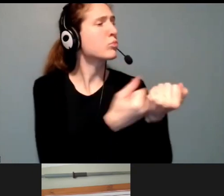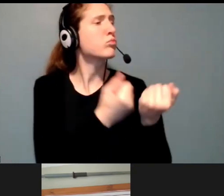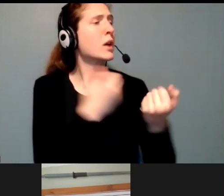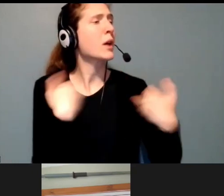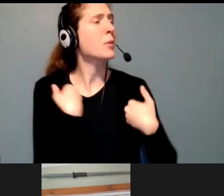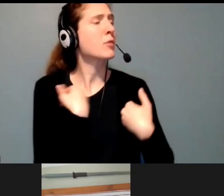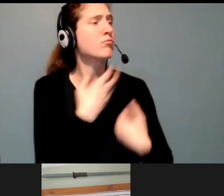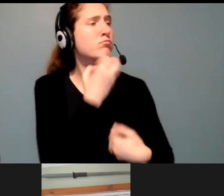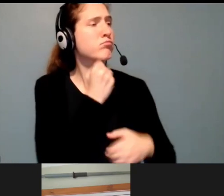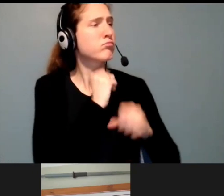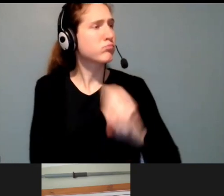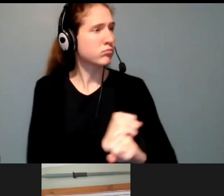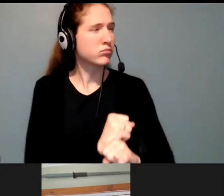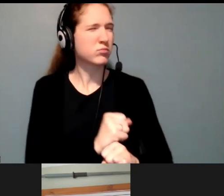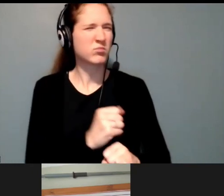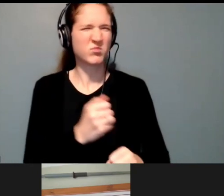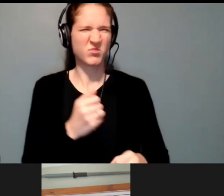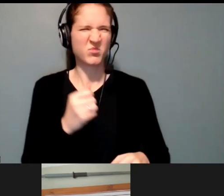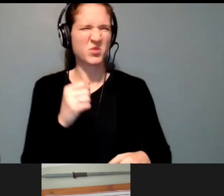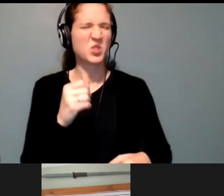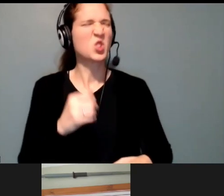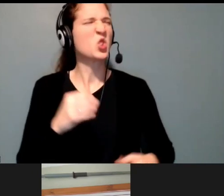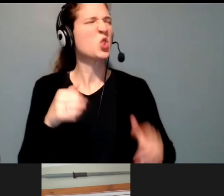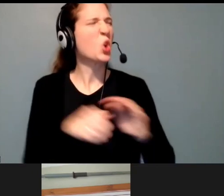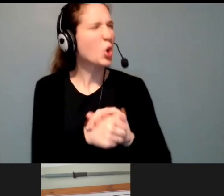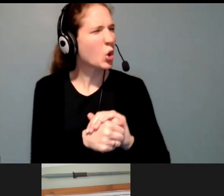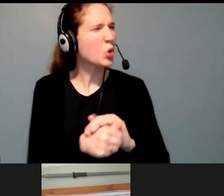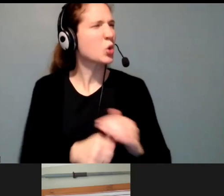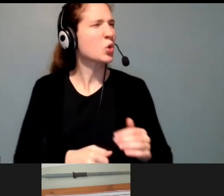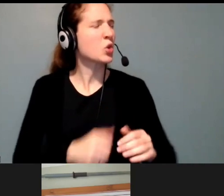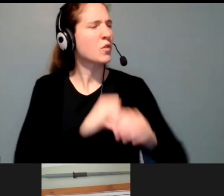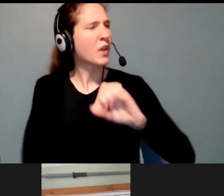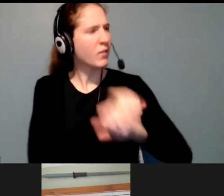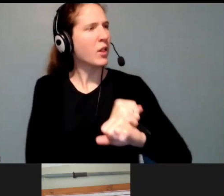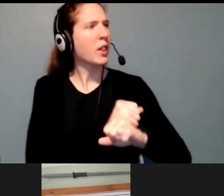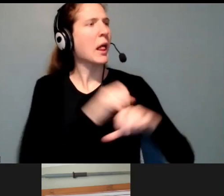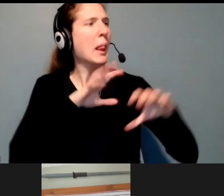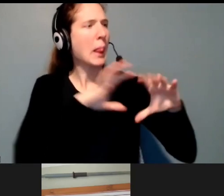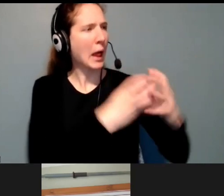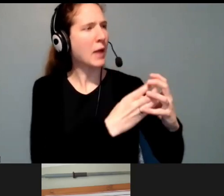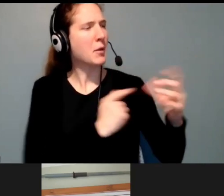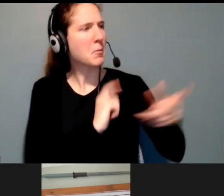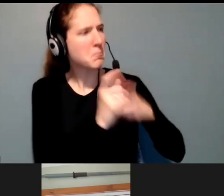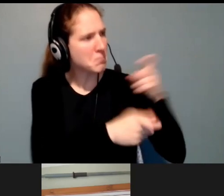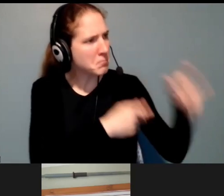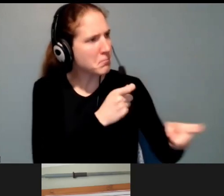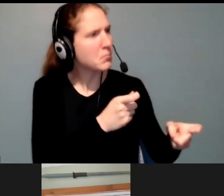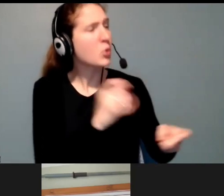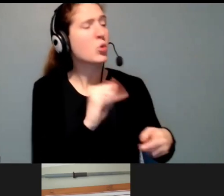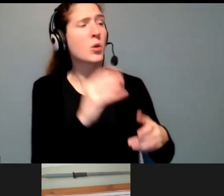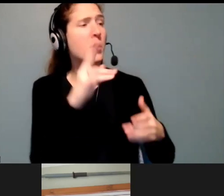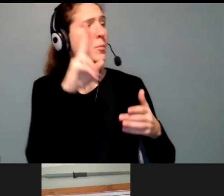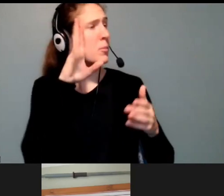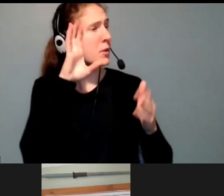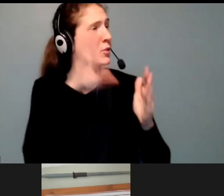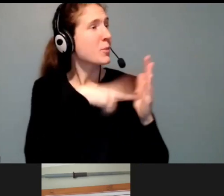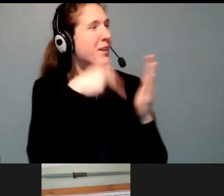the Turtle Survival Alliance. I've donated money and paintings to them to raise money for turtles because I'm a turtle